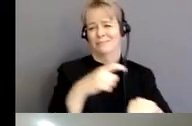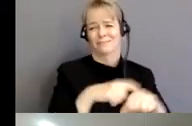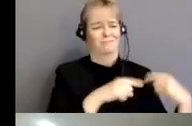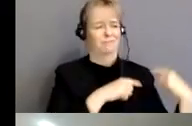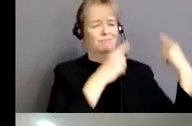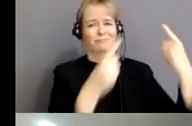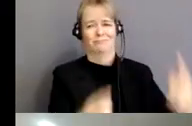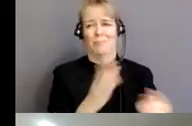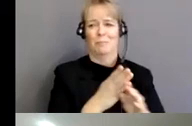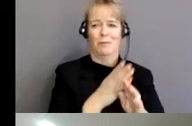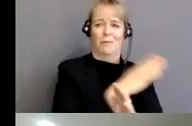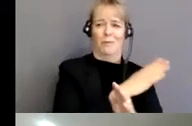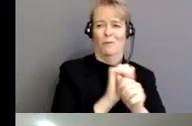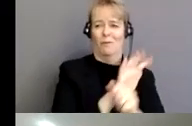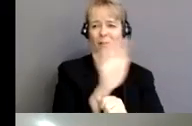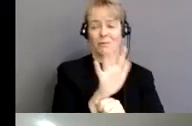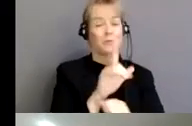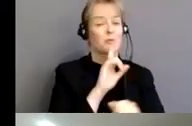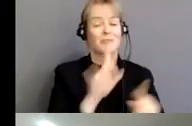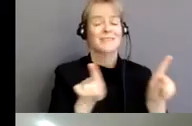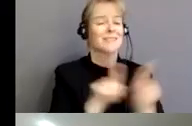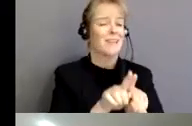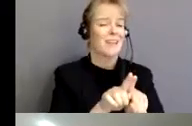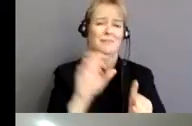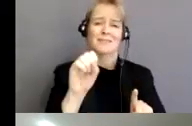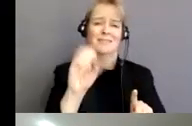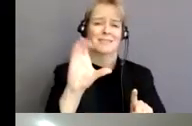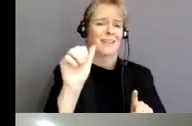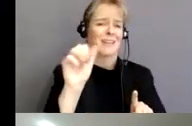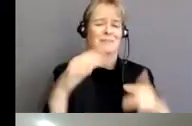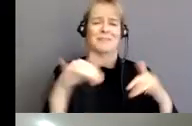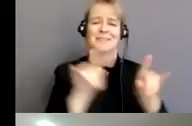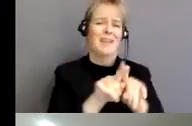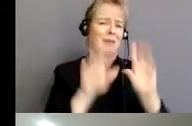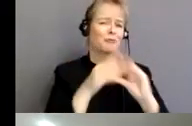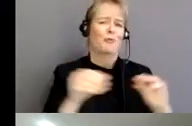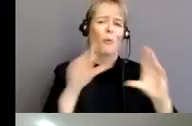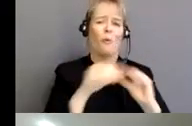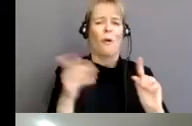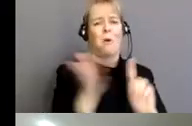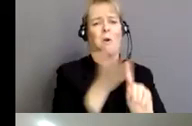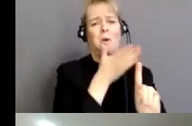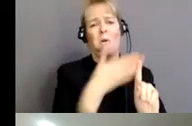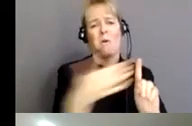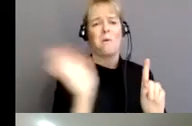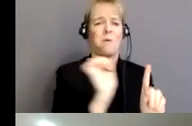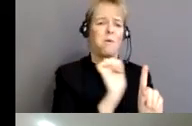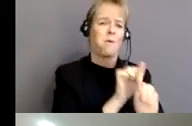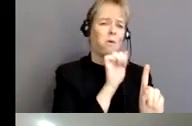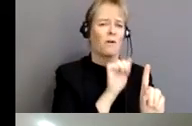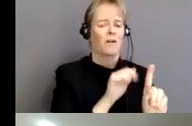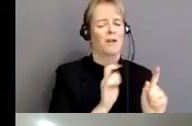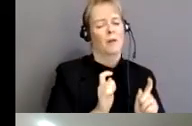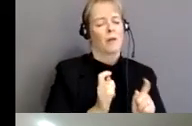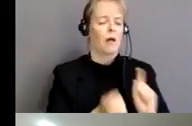The scams are the same. They just sort of change the messaging a little bit to fit whatever narrative is they want to fit. So what